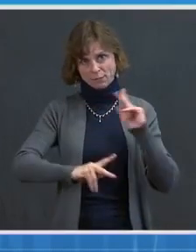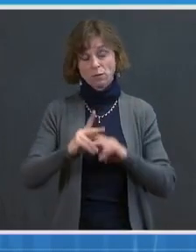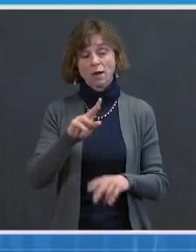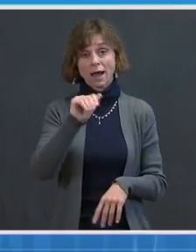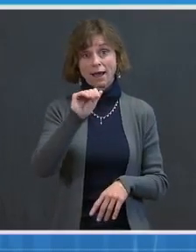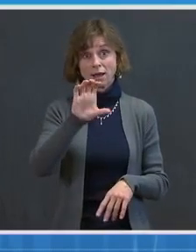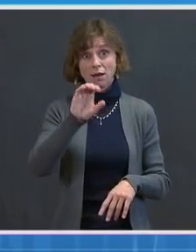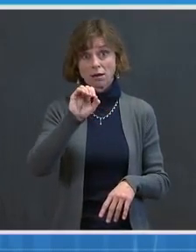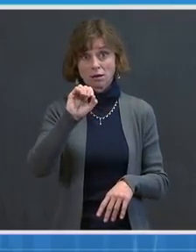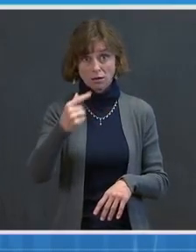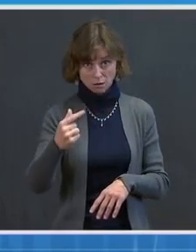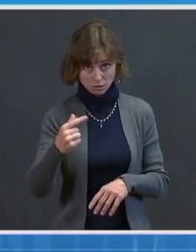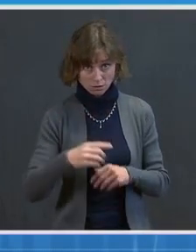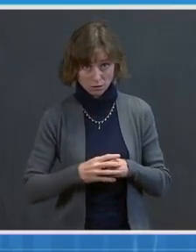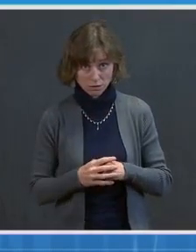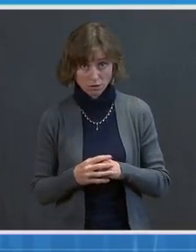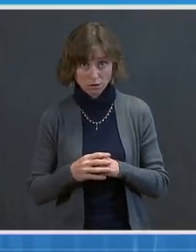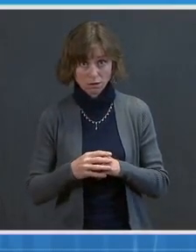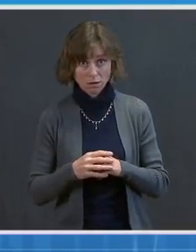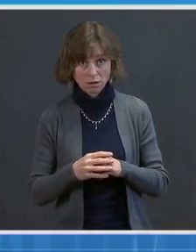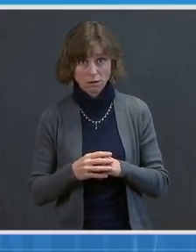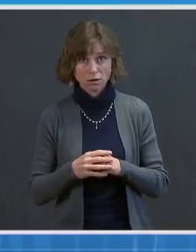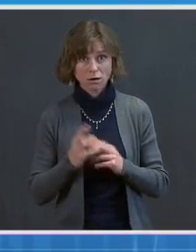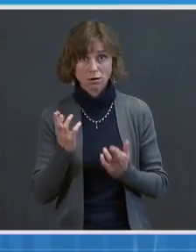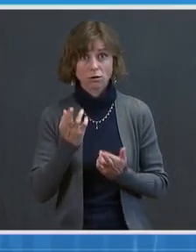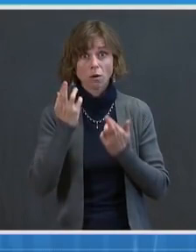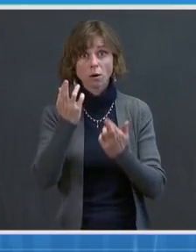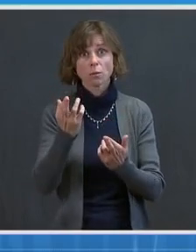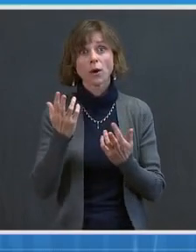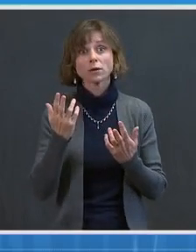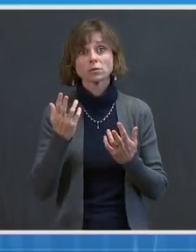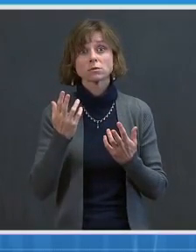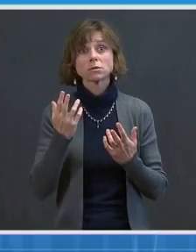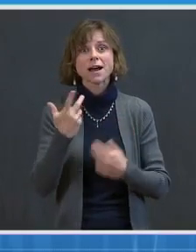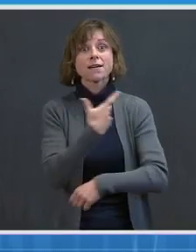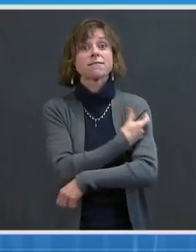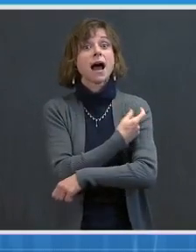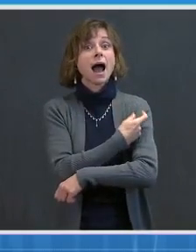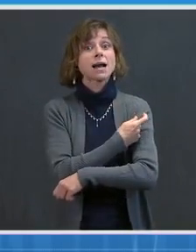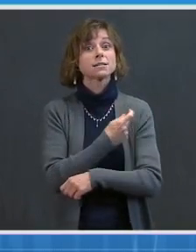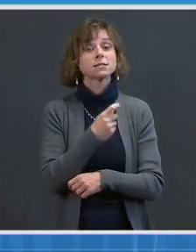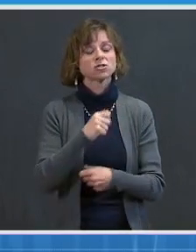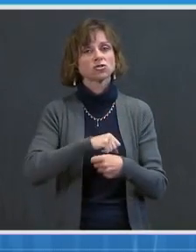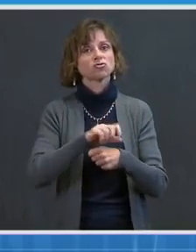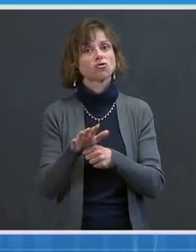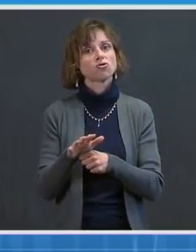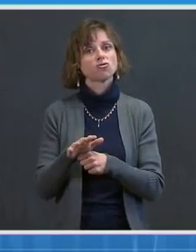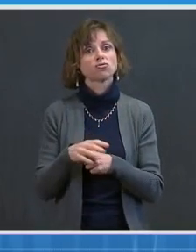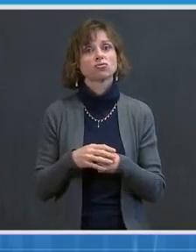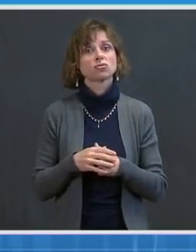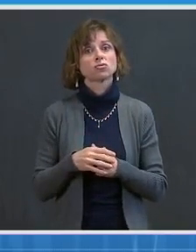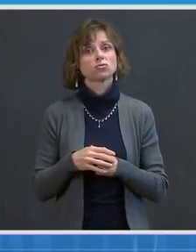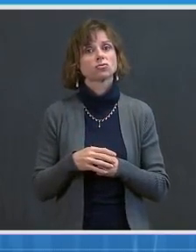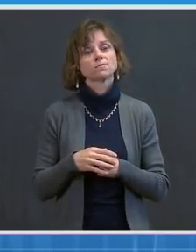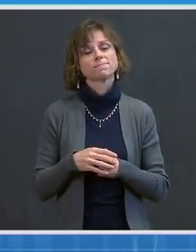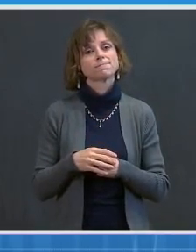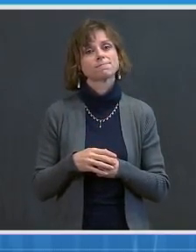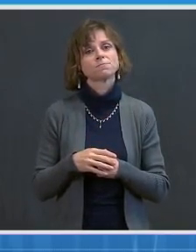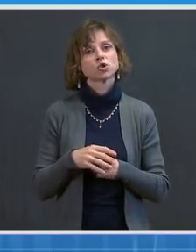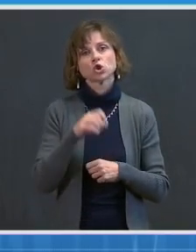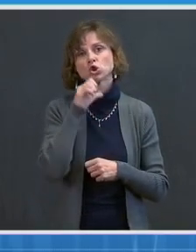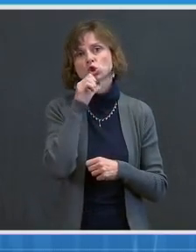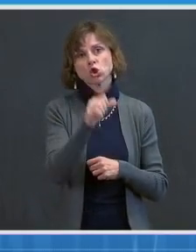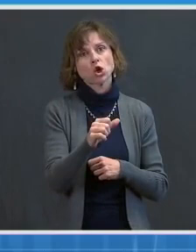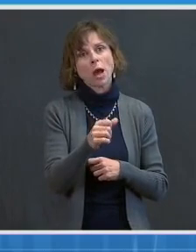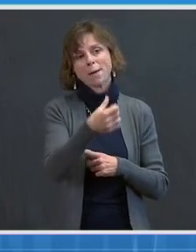and Gynecology, ACOG, recommends that vaccines of SARS-CoV-2 should not be withheld from